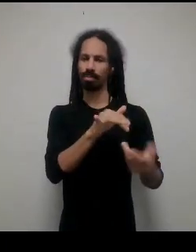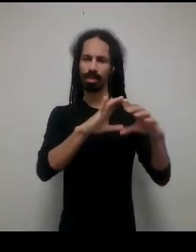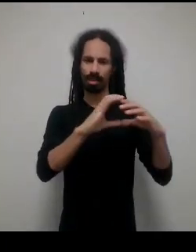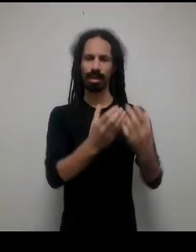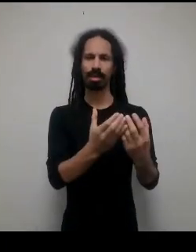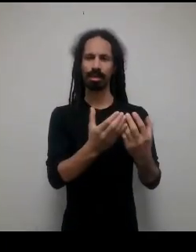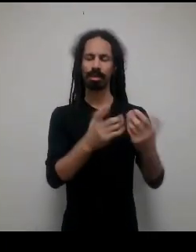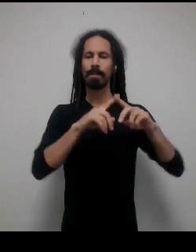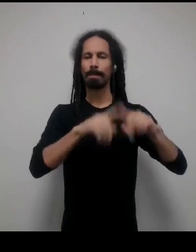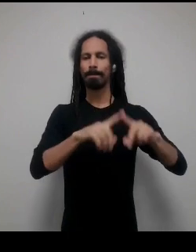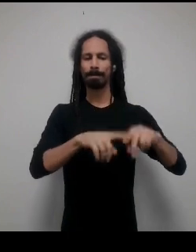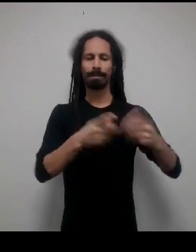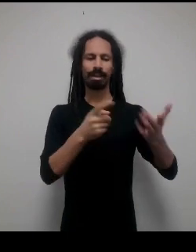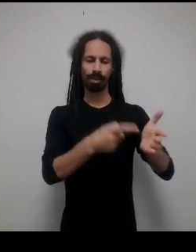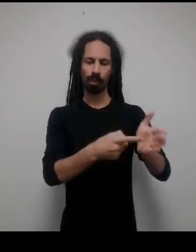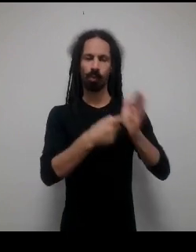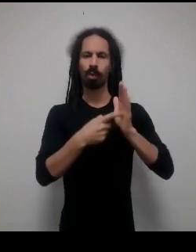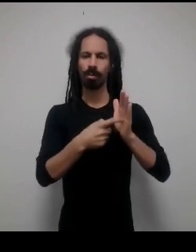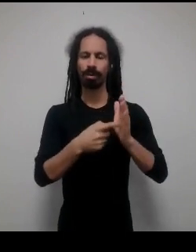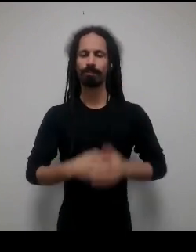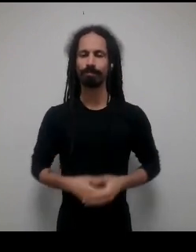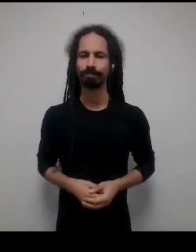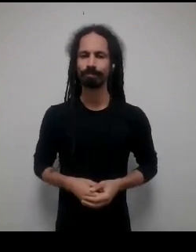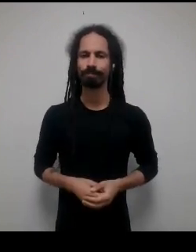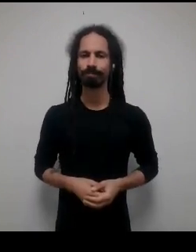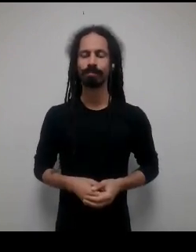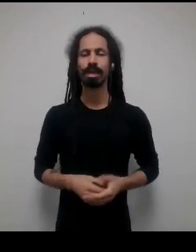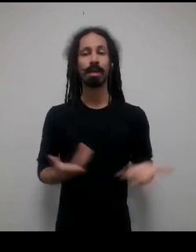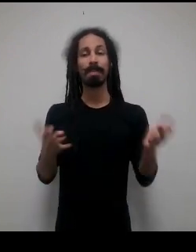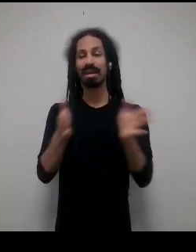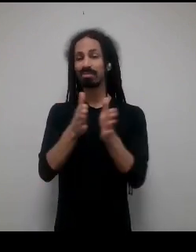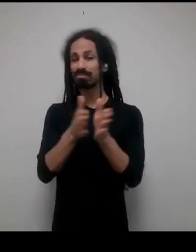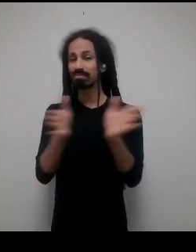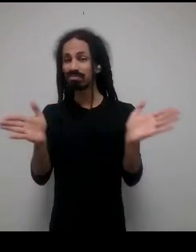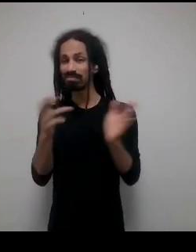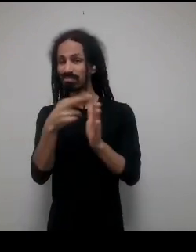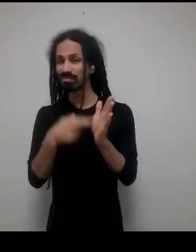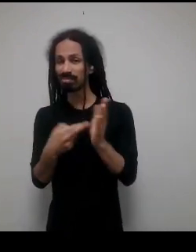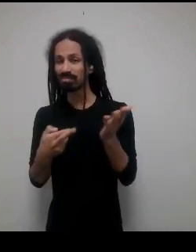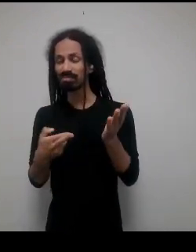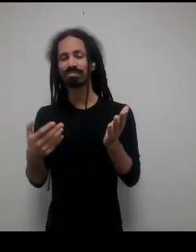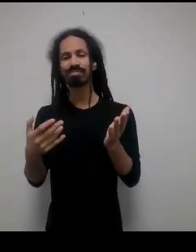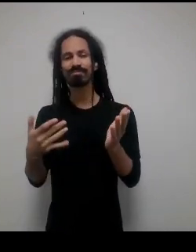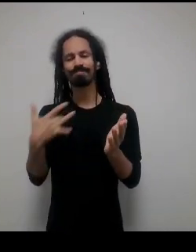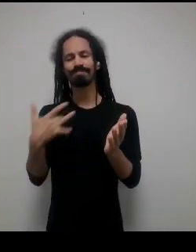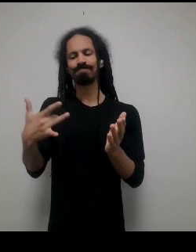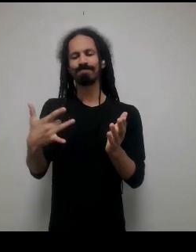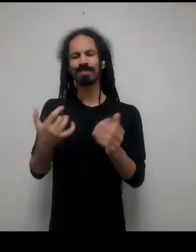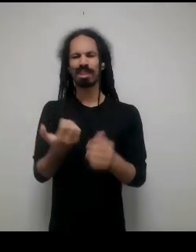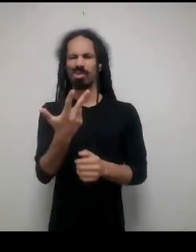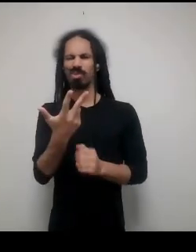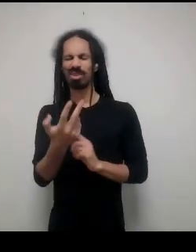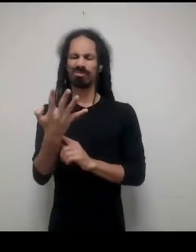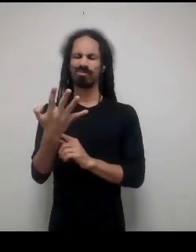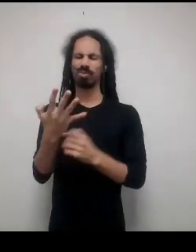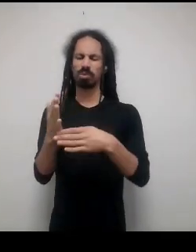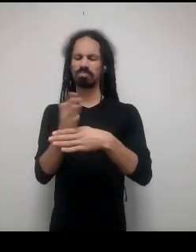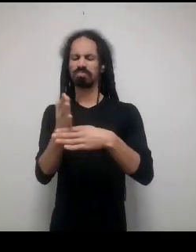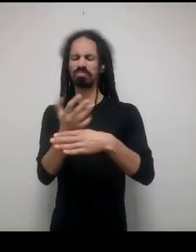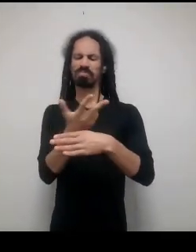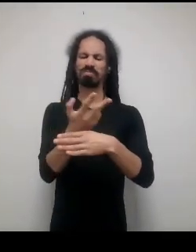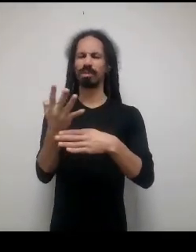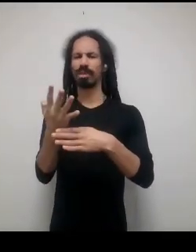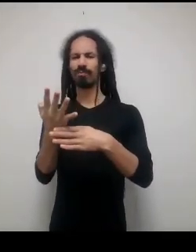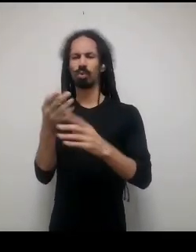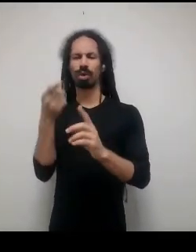based on what those assignment requirements are. However, in general, try to aim for 3 or 4 main points to help ensure that your audience